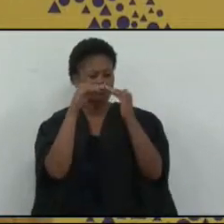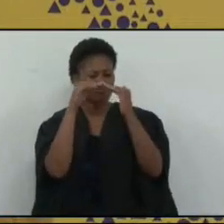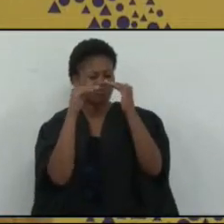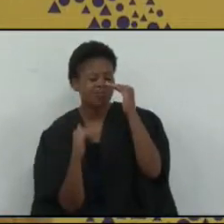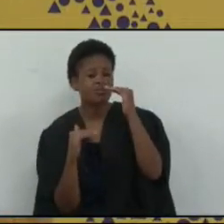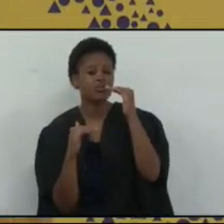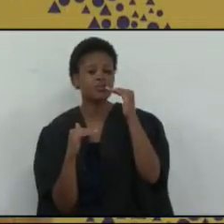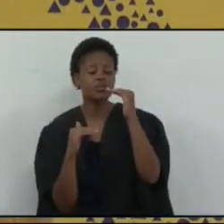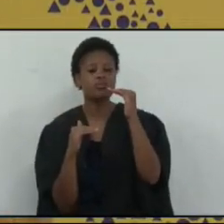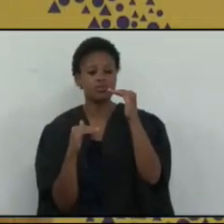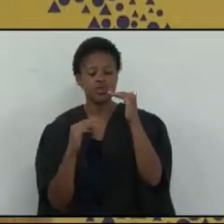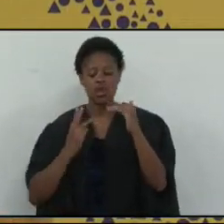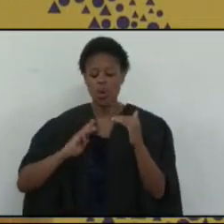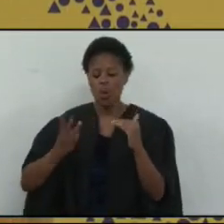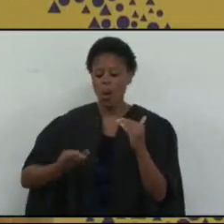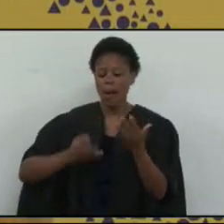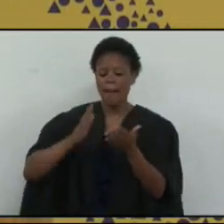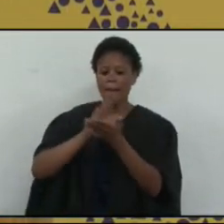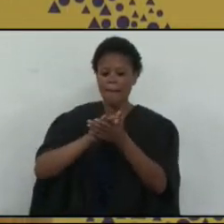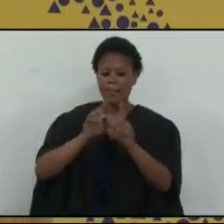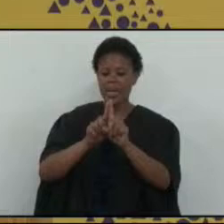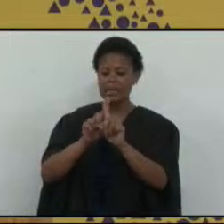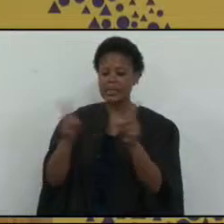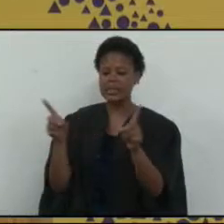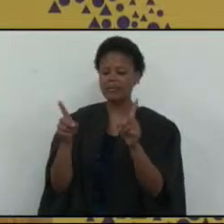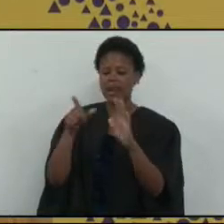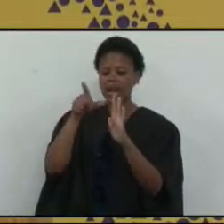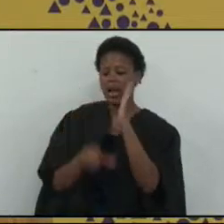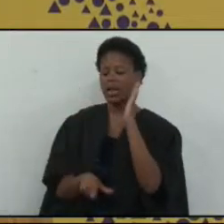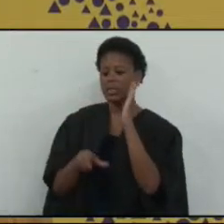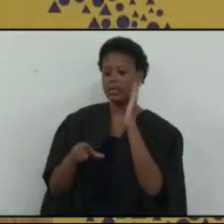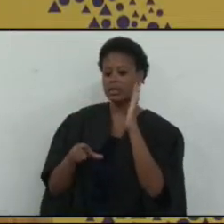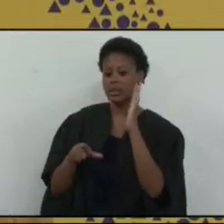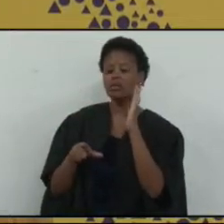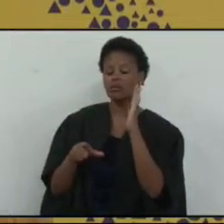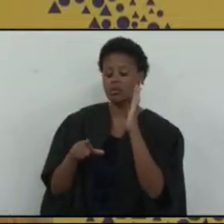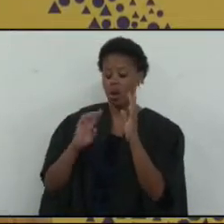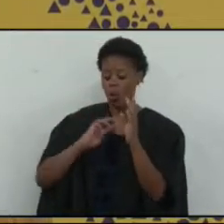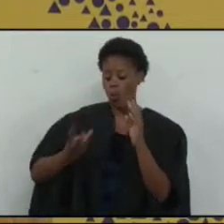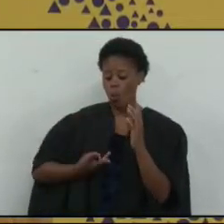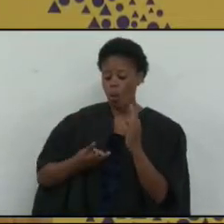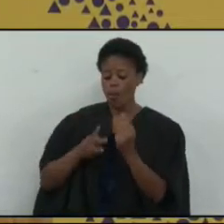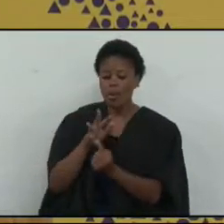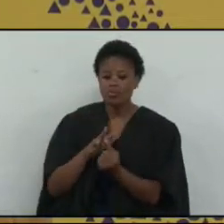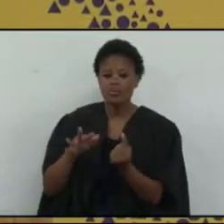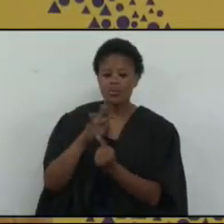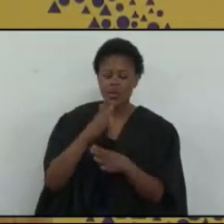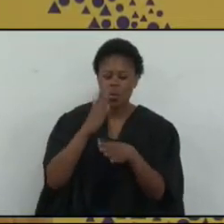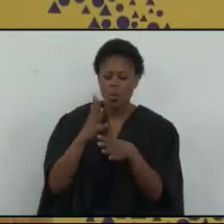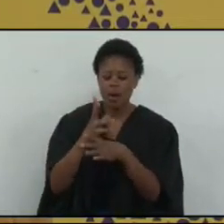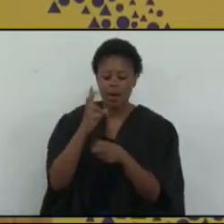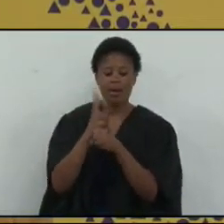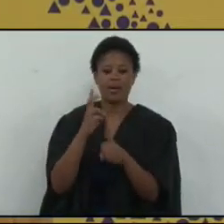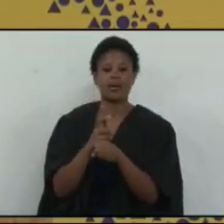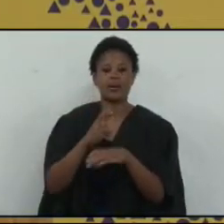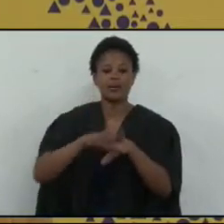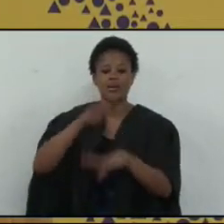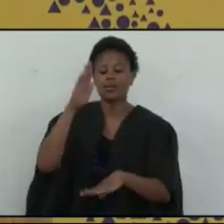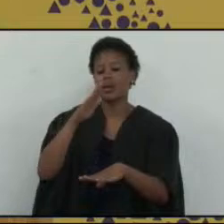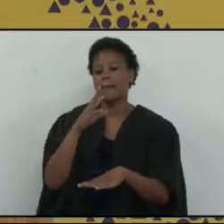the fact that women were treated lesser than men, when in fact the women that I was surrounded by worked harder than any man I had ever